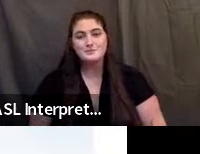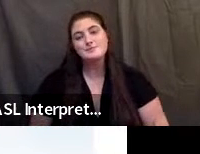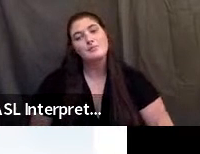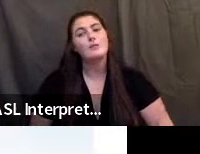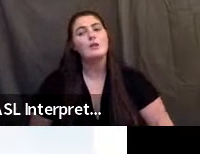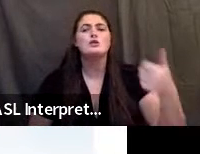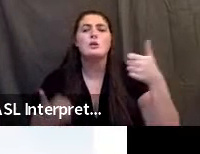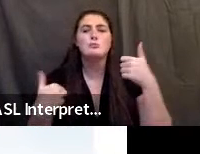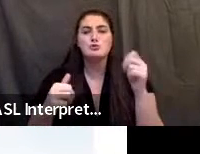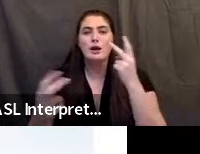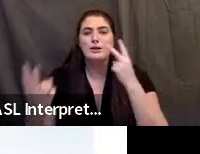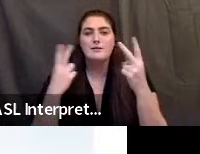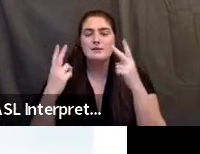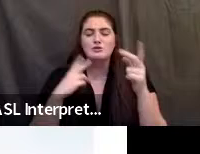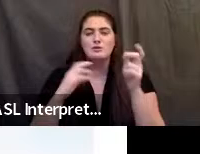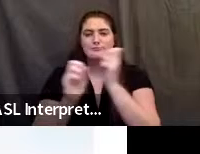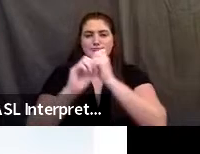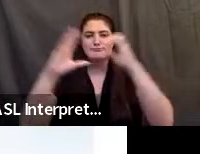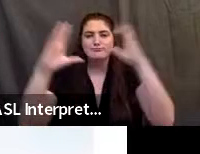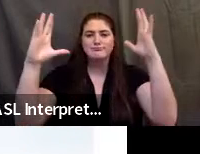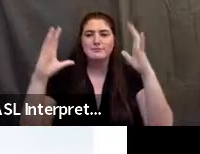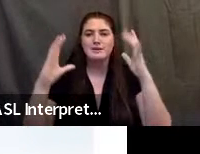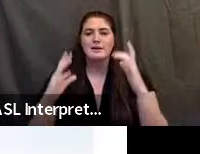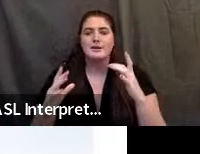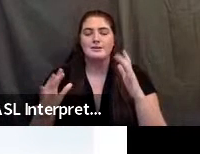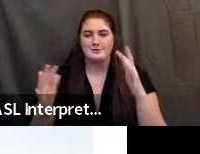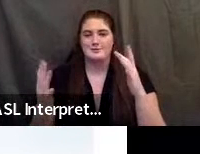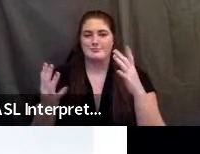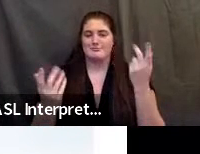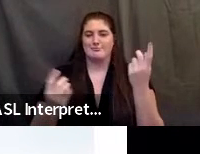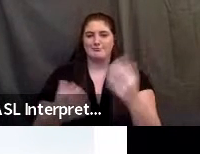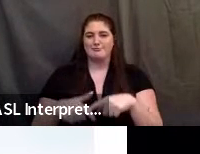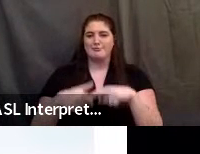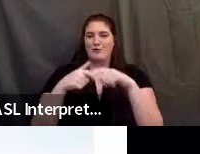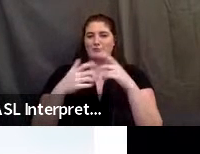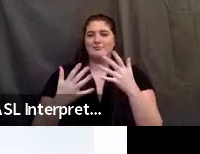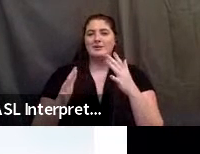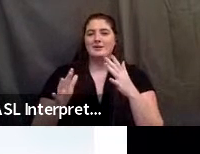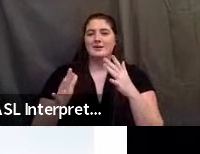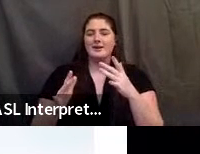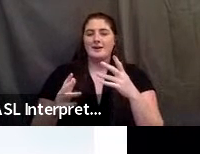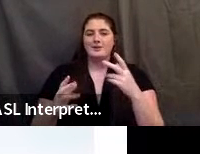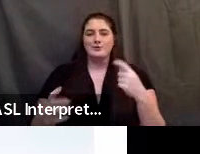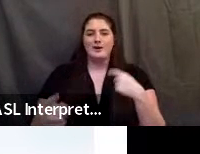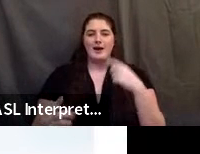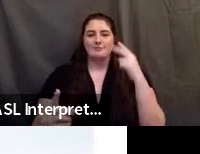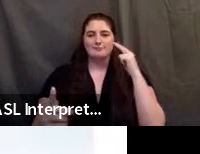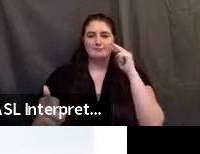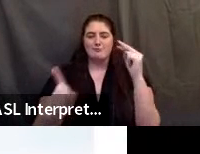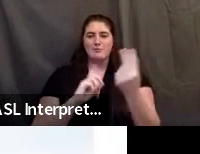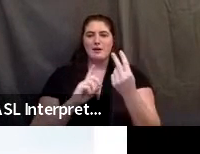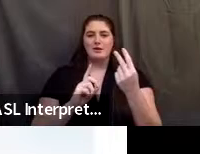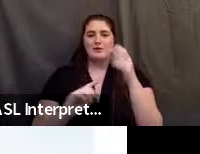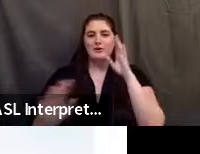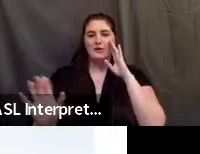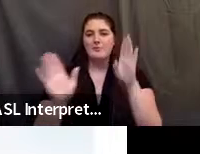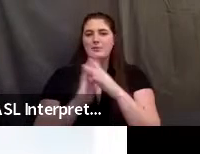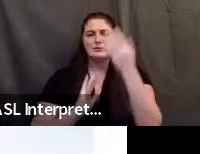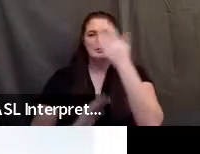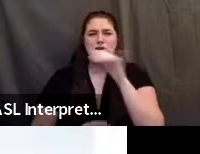to visualize this in my mind, so please bear with me a moment. The way I'm seeing this with the picture of what looked like in Penn